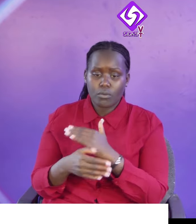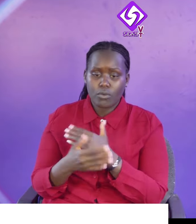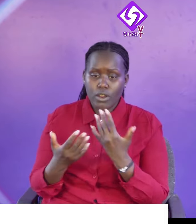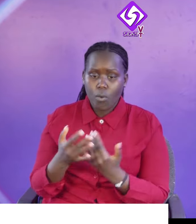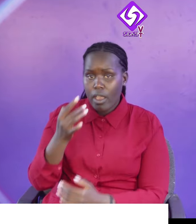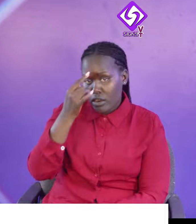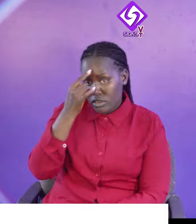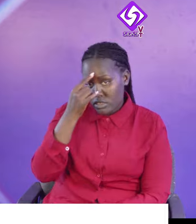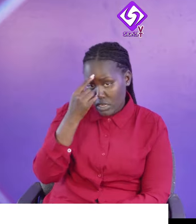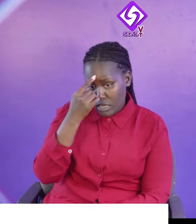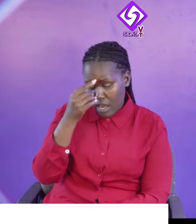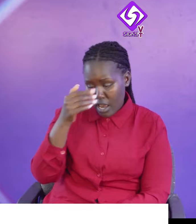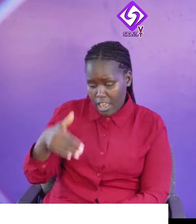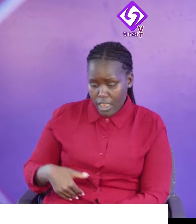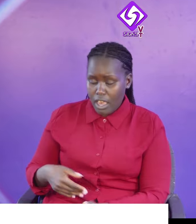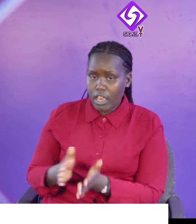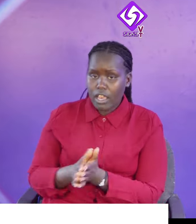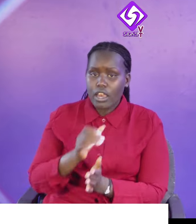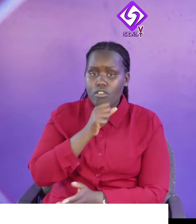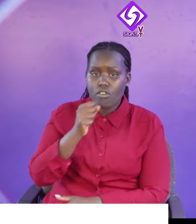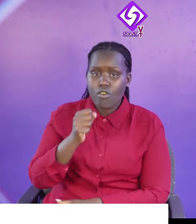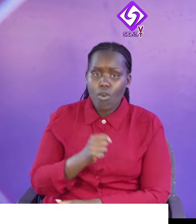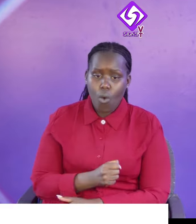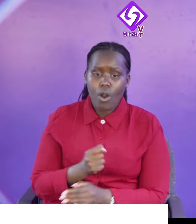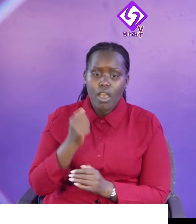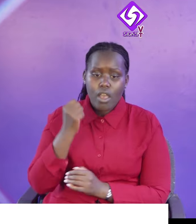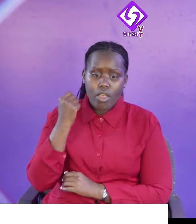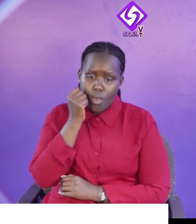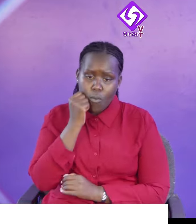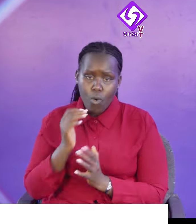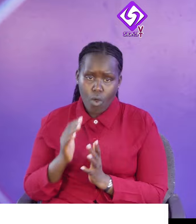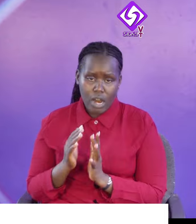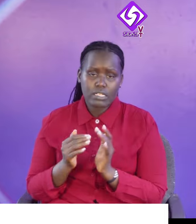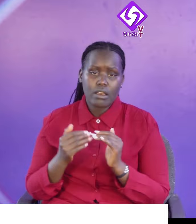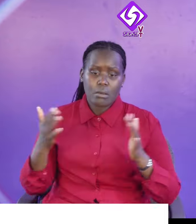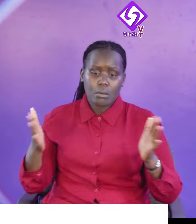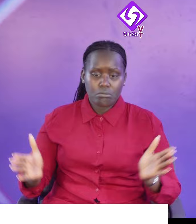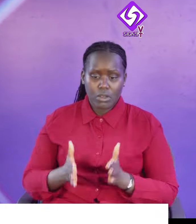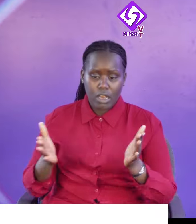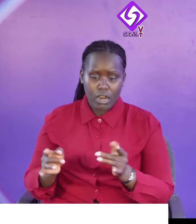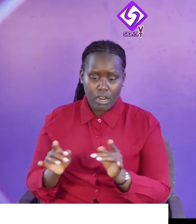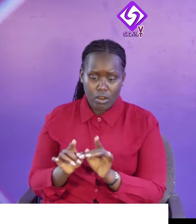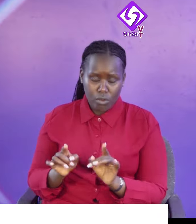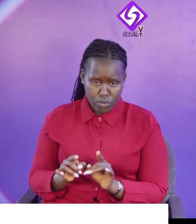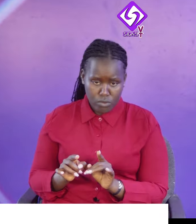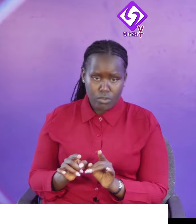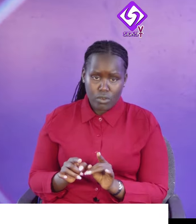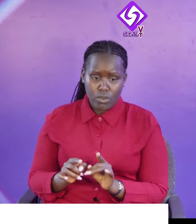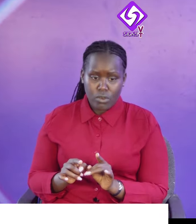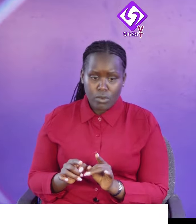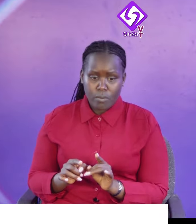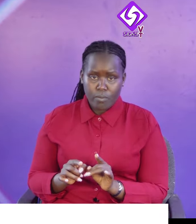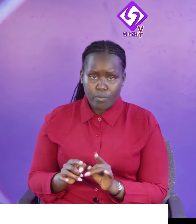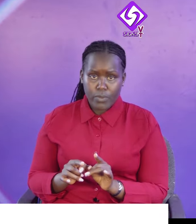India. Young and old, the mourners carried twigs and clubs as they wailed and cursed the